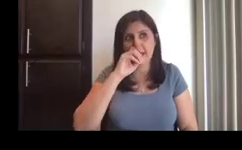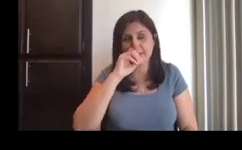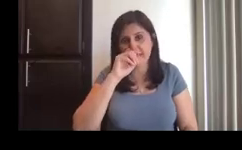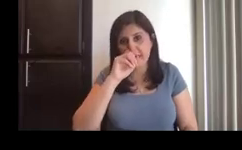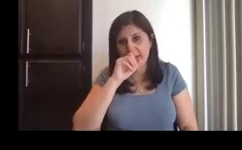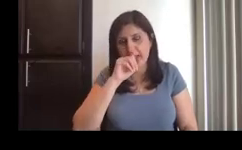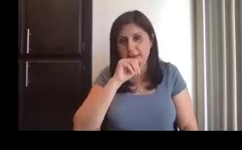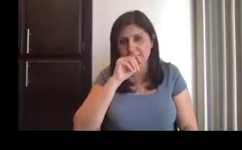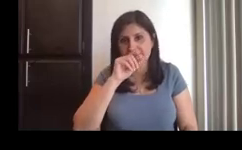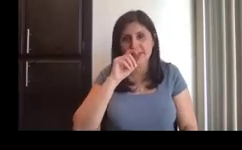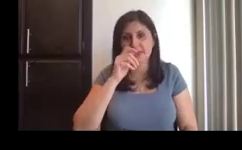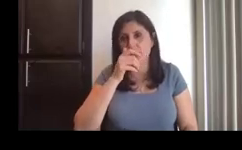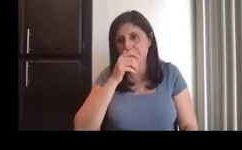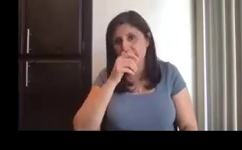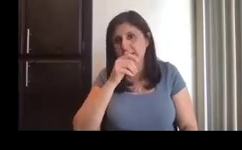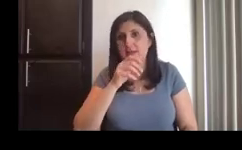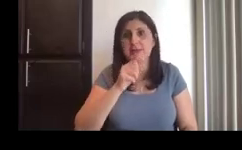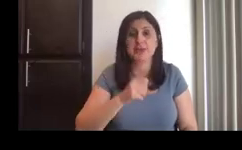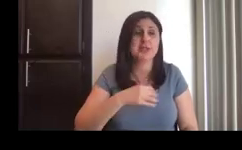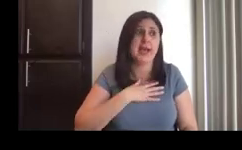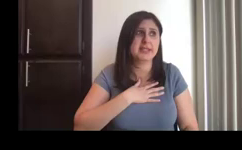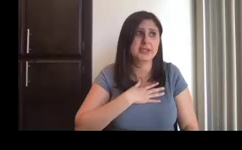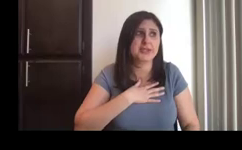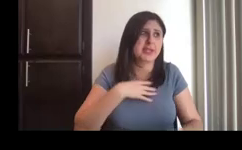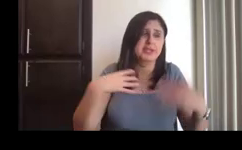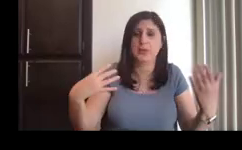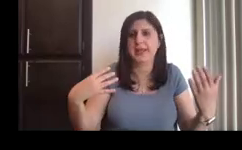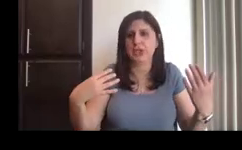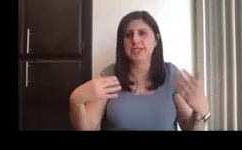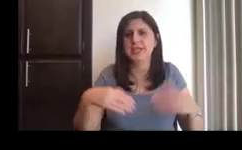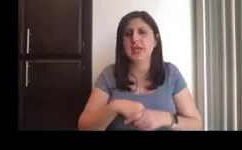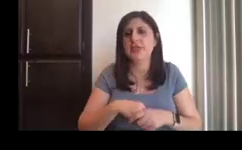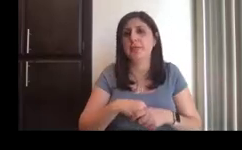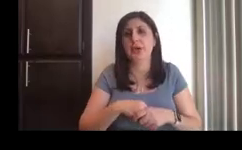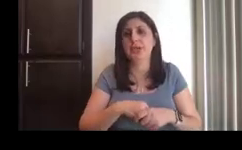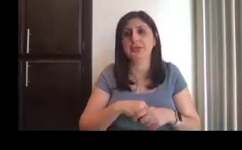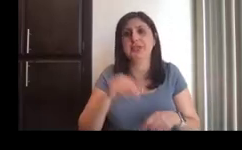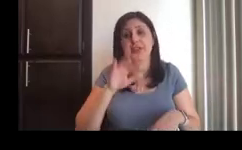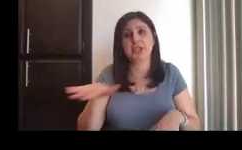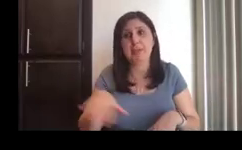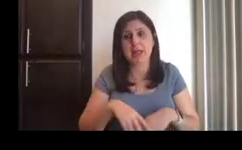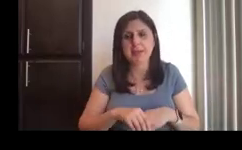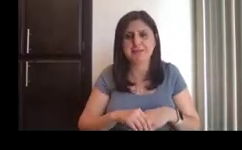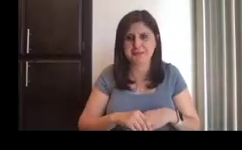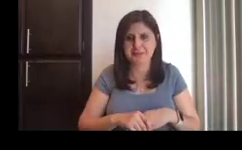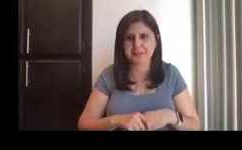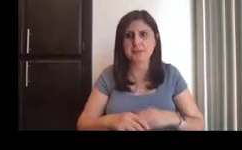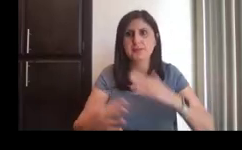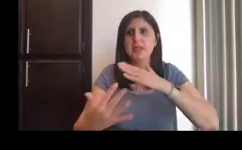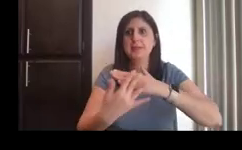beach does have a sign. It is an older sign. Some people use it. I still use it. That's the way I learned it. The book uses finger spelling.